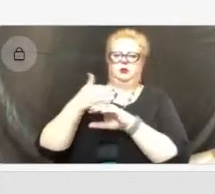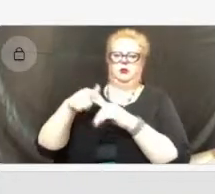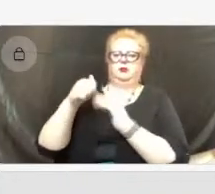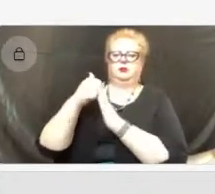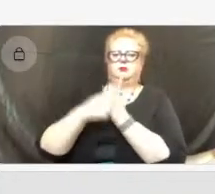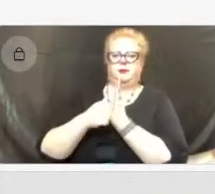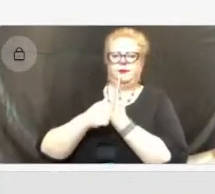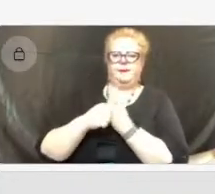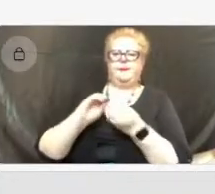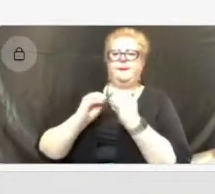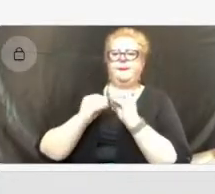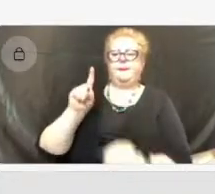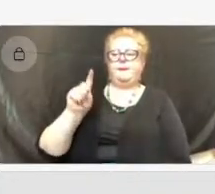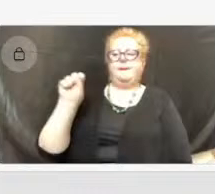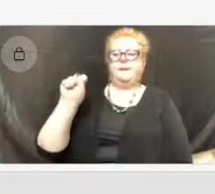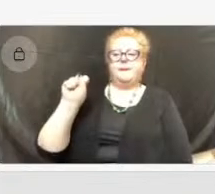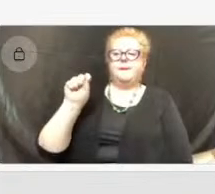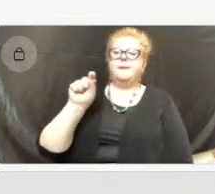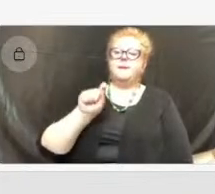1,